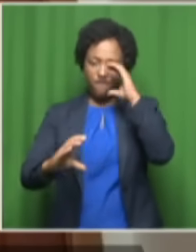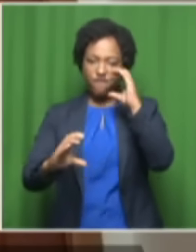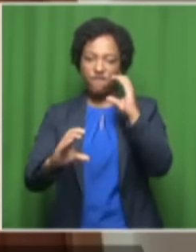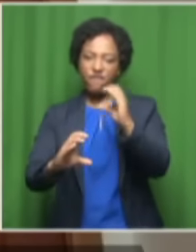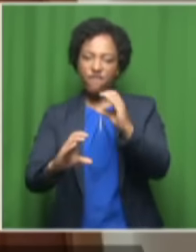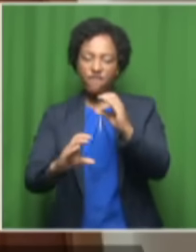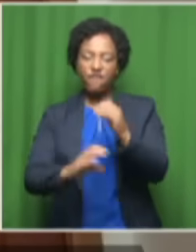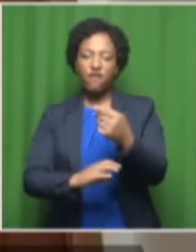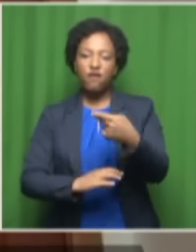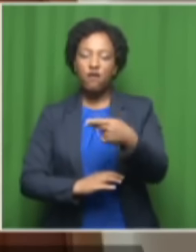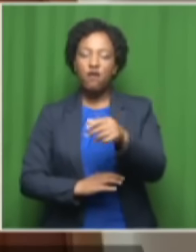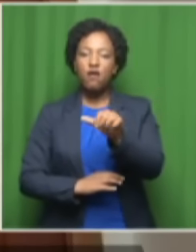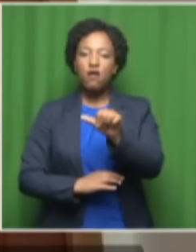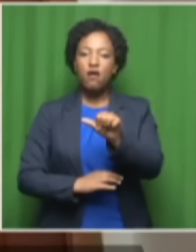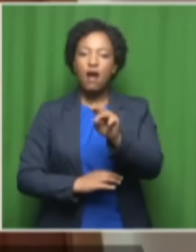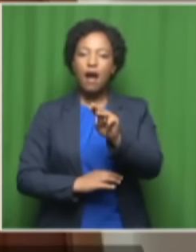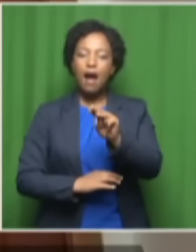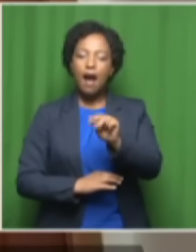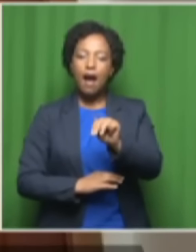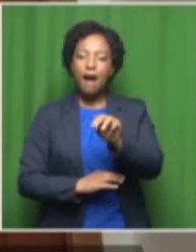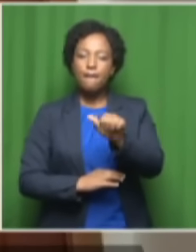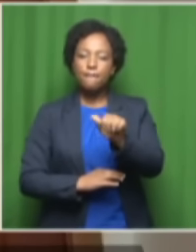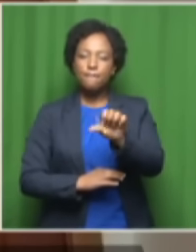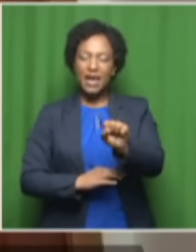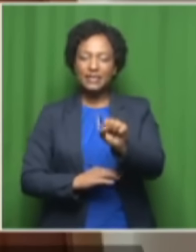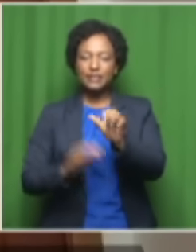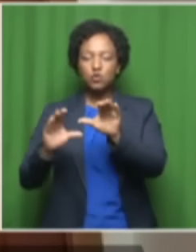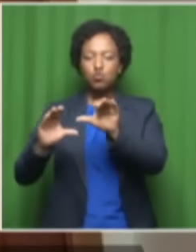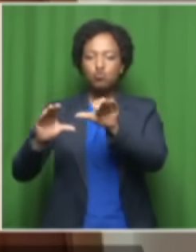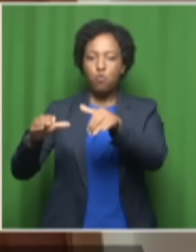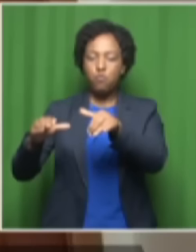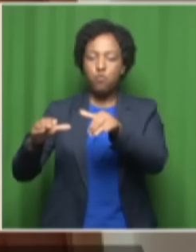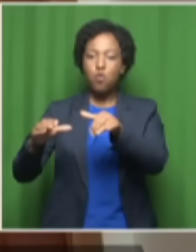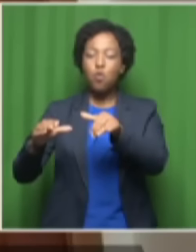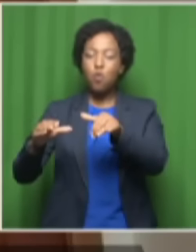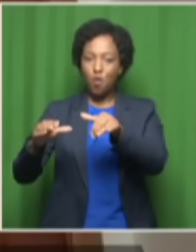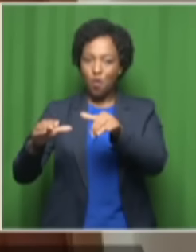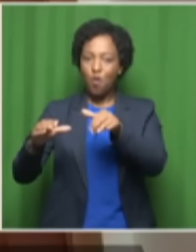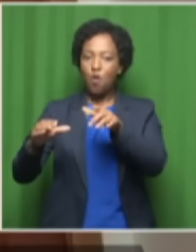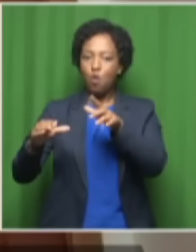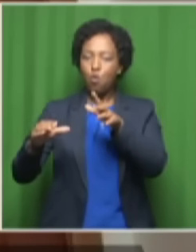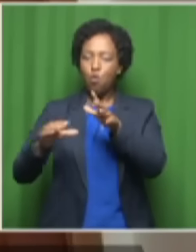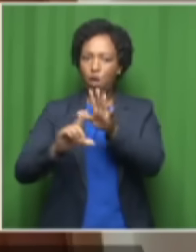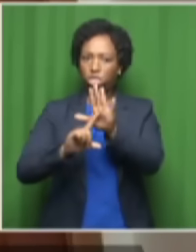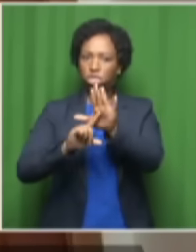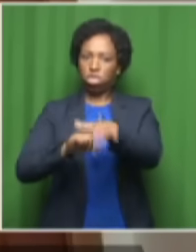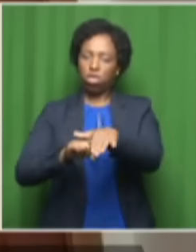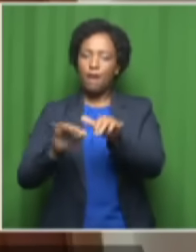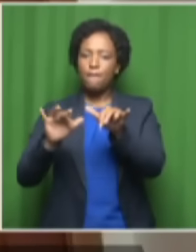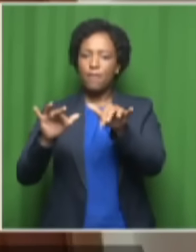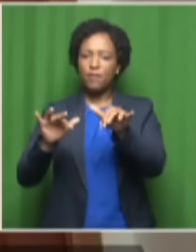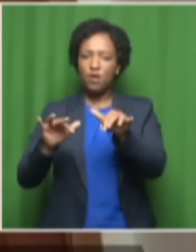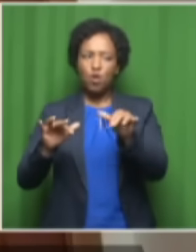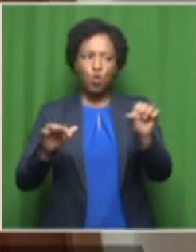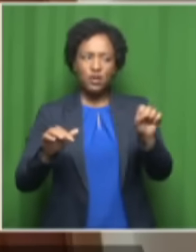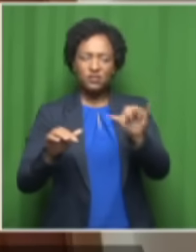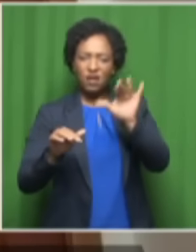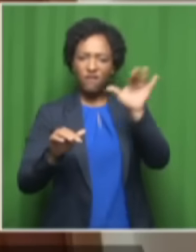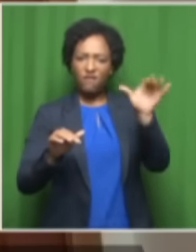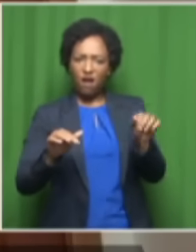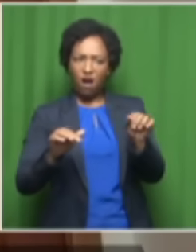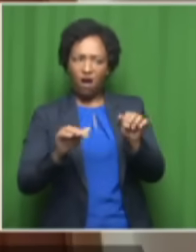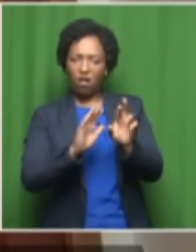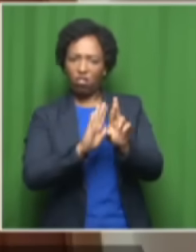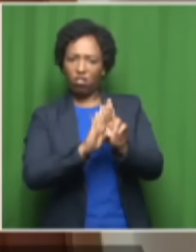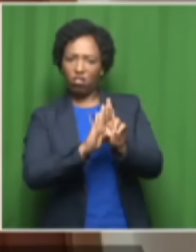Hamas as a terrorist organization, and that South Africa was basically accusing South Africa as acting as proxy for